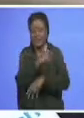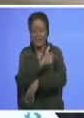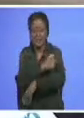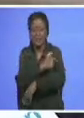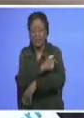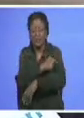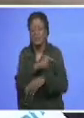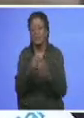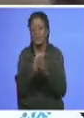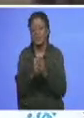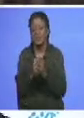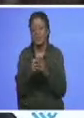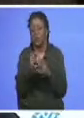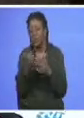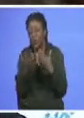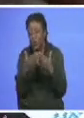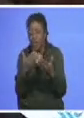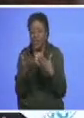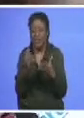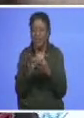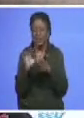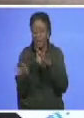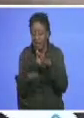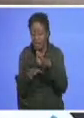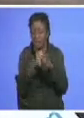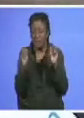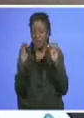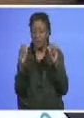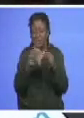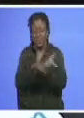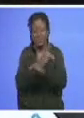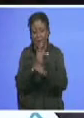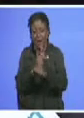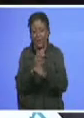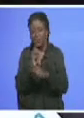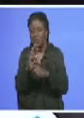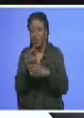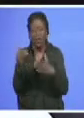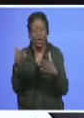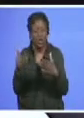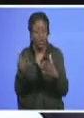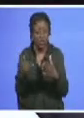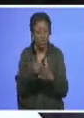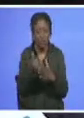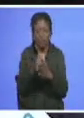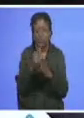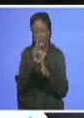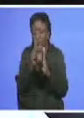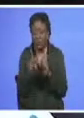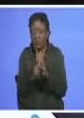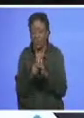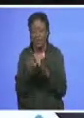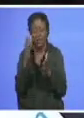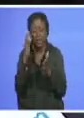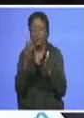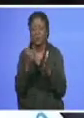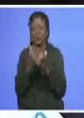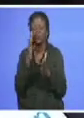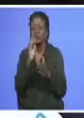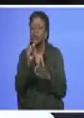under a new enactment, it's not going to stop the need to make rules to